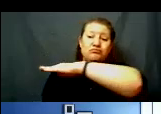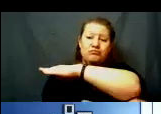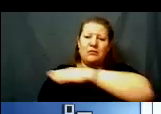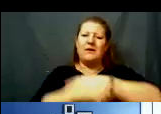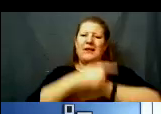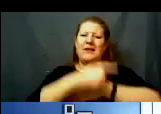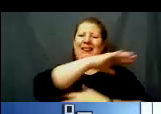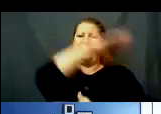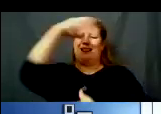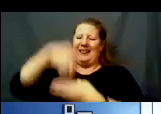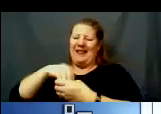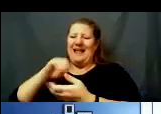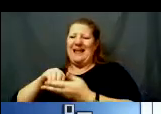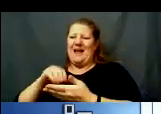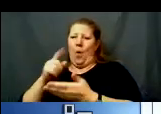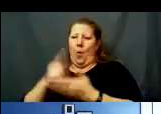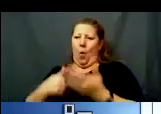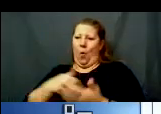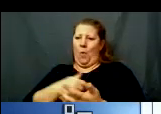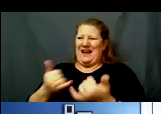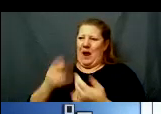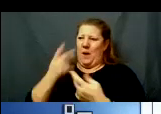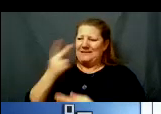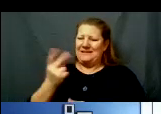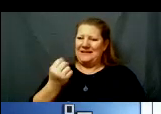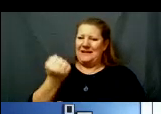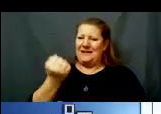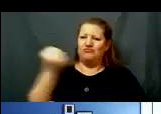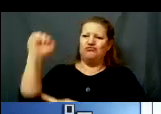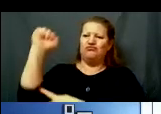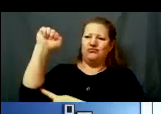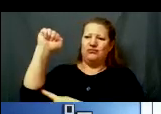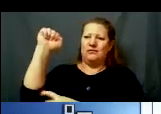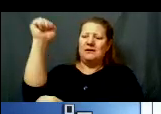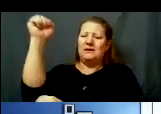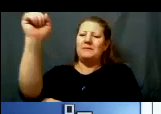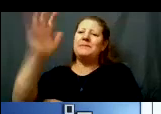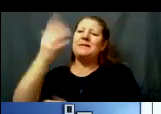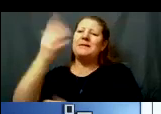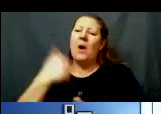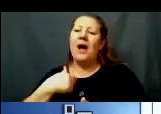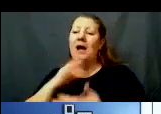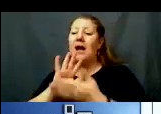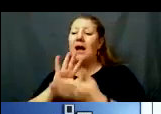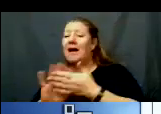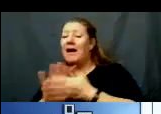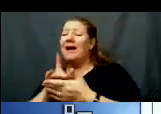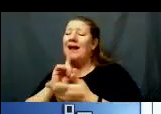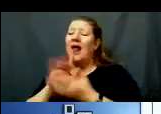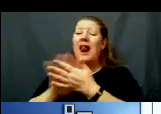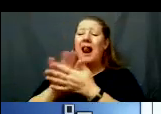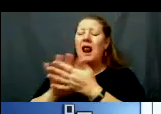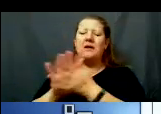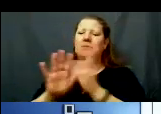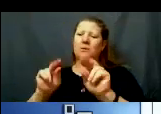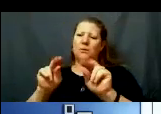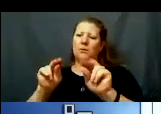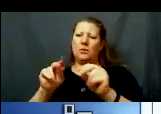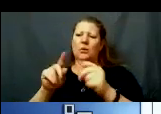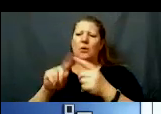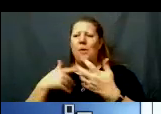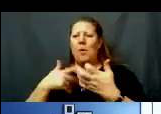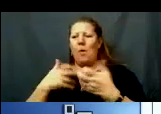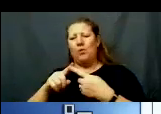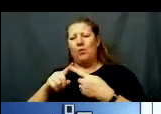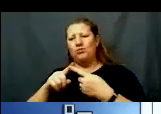movements that we find in prisons. And I don't want to romanticize these movements, but I do want to focus in on a few aspects.